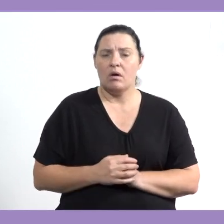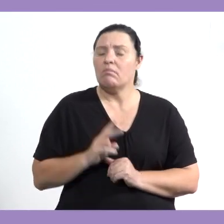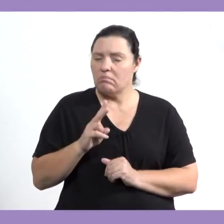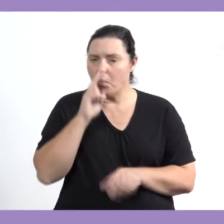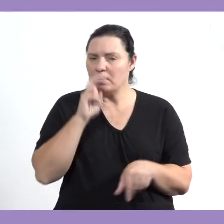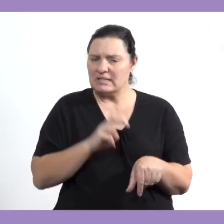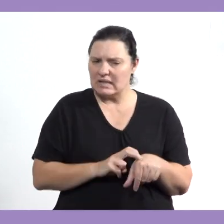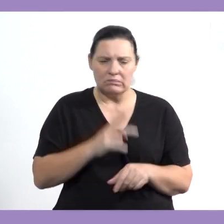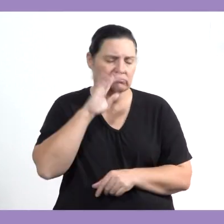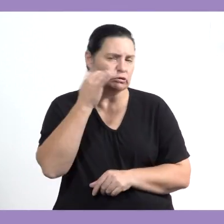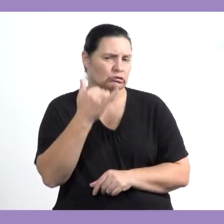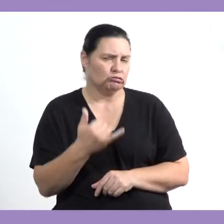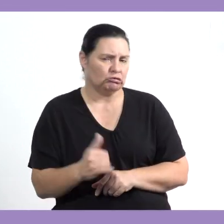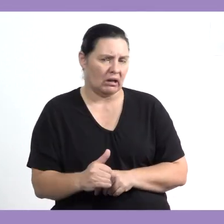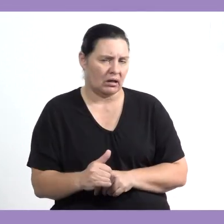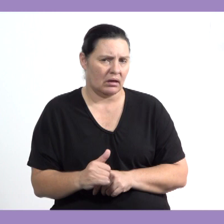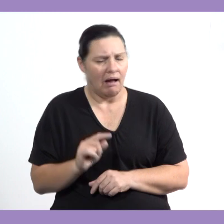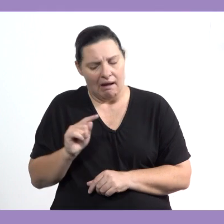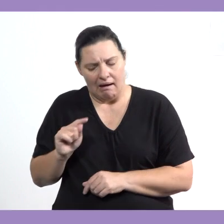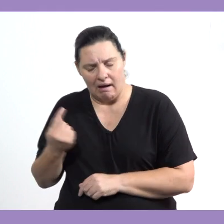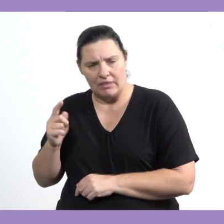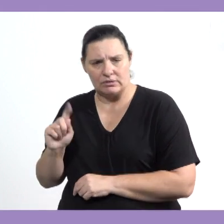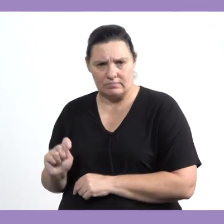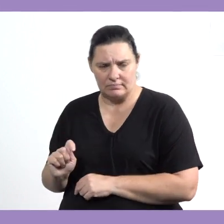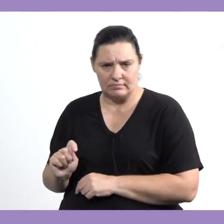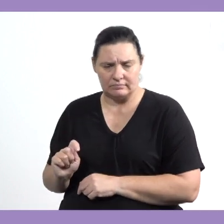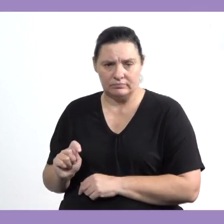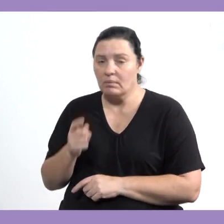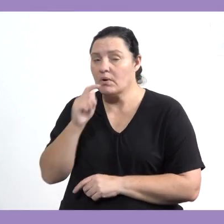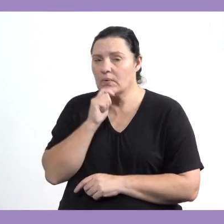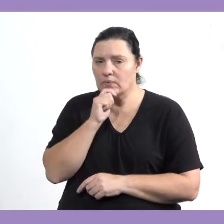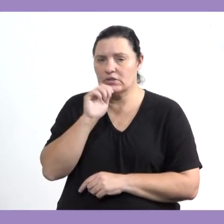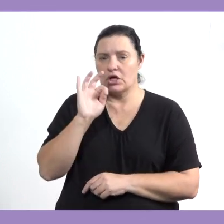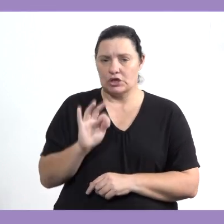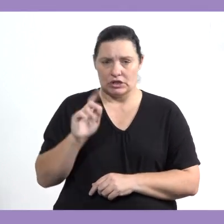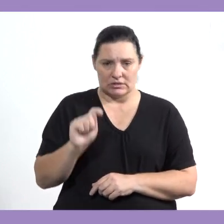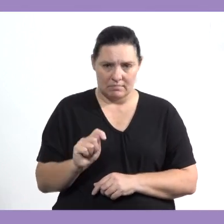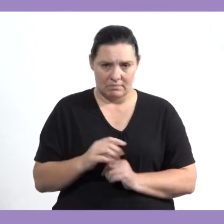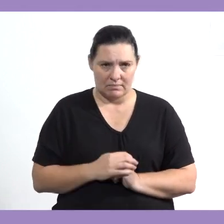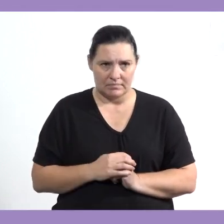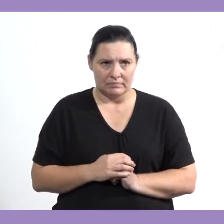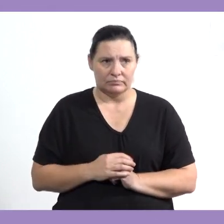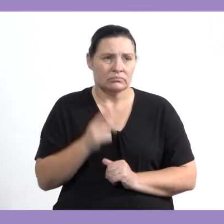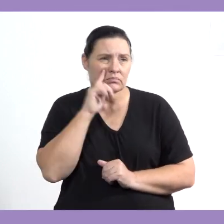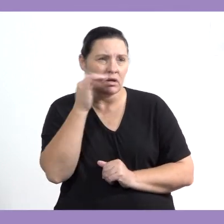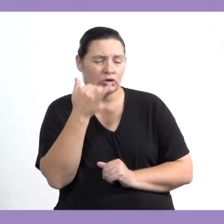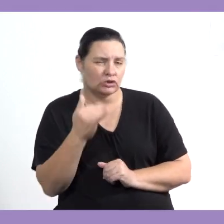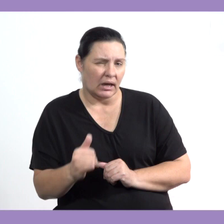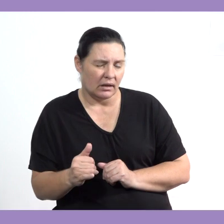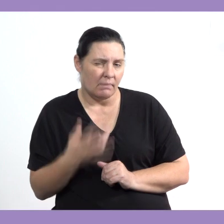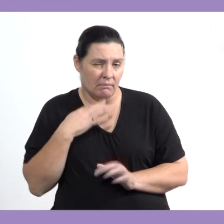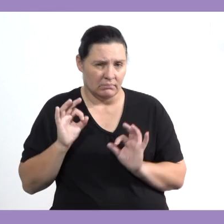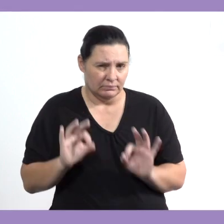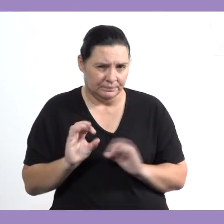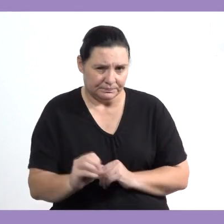by 4, we need to maybe check with another term. So I'm going to use the third term there just to check